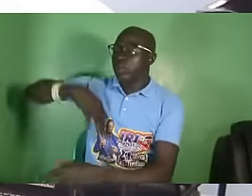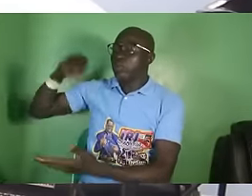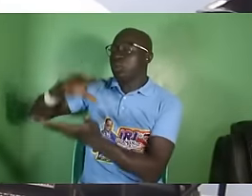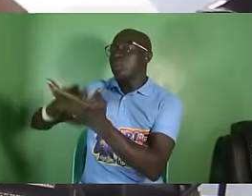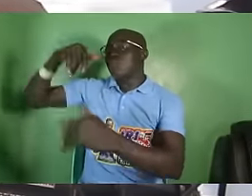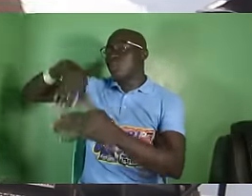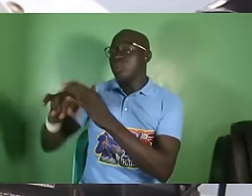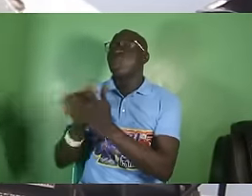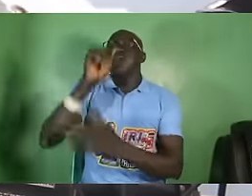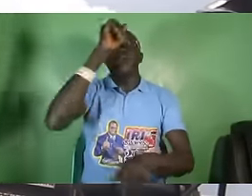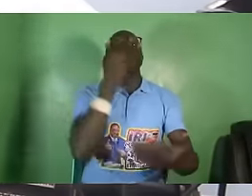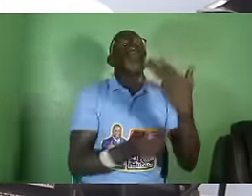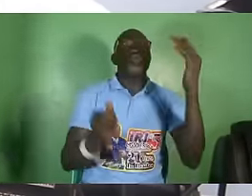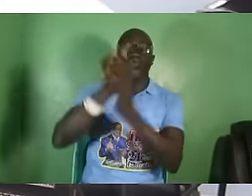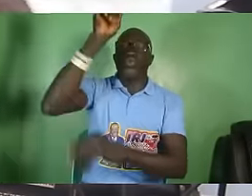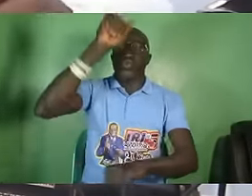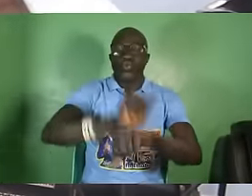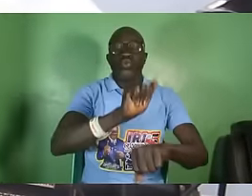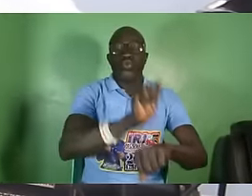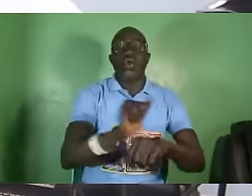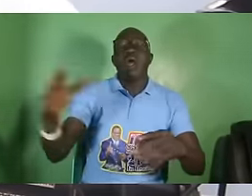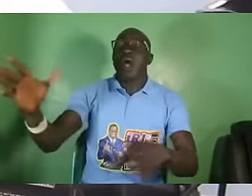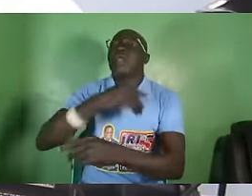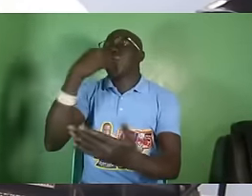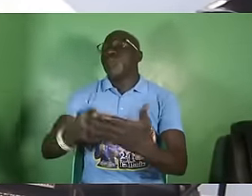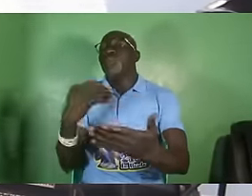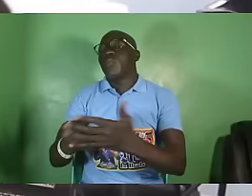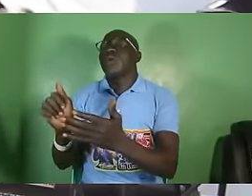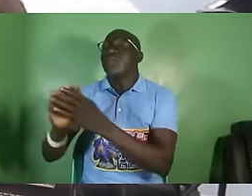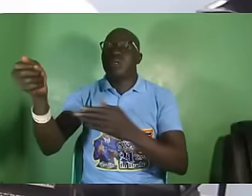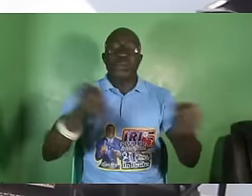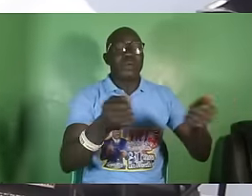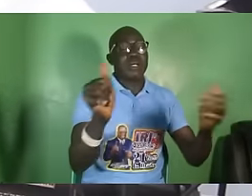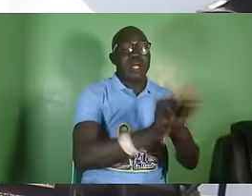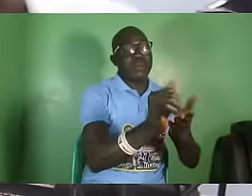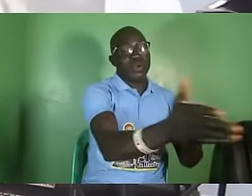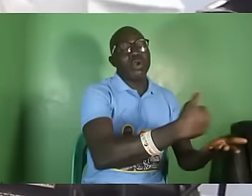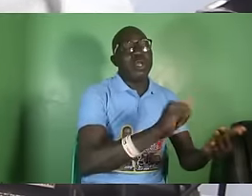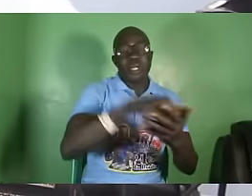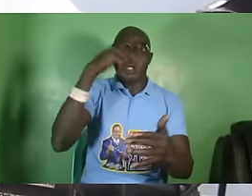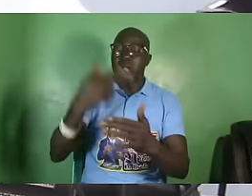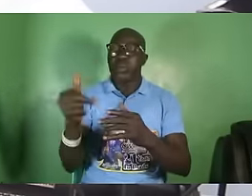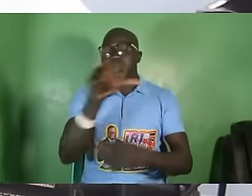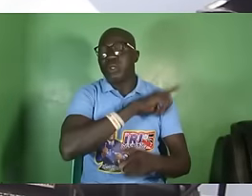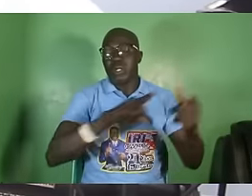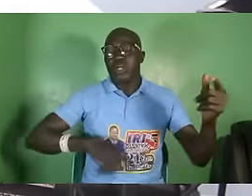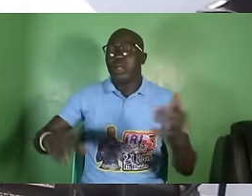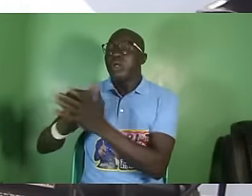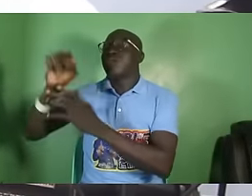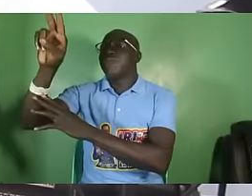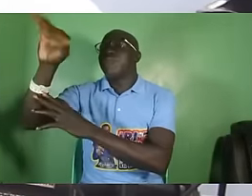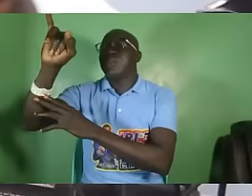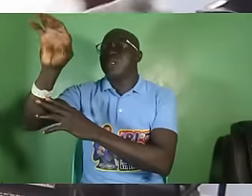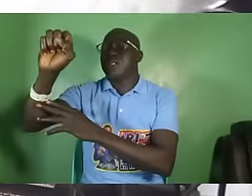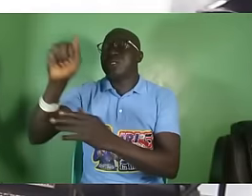gba. The glory. Ise lati ti gba. The great contract. Owo ti won ti gba. The money. Moto ti won ti gba. The car. Loruko Oluwa. In the name of Jesus. The visa